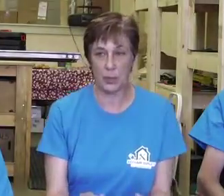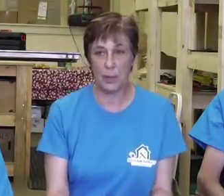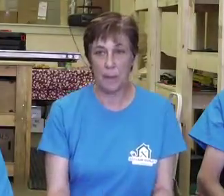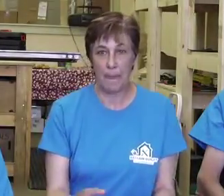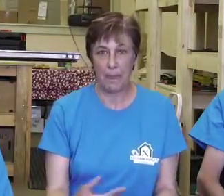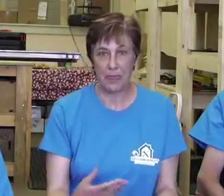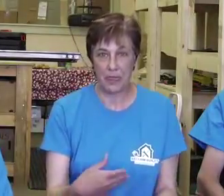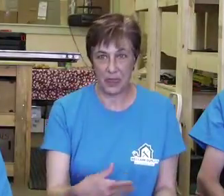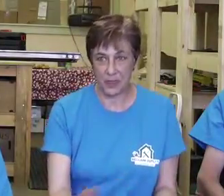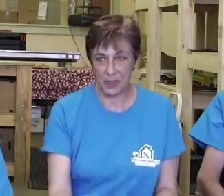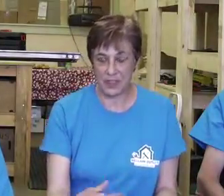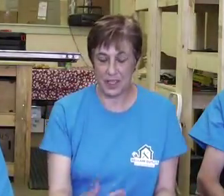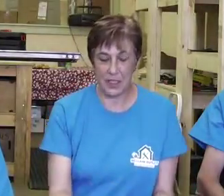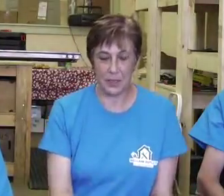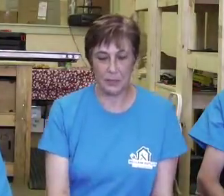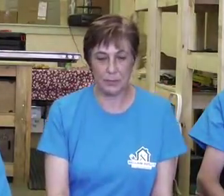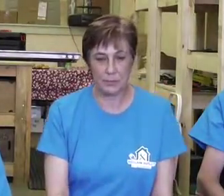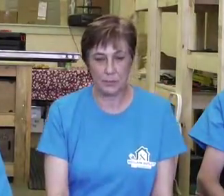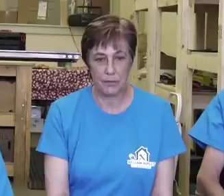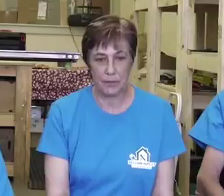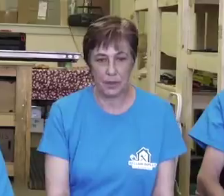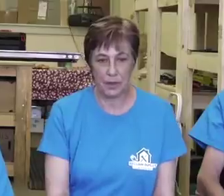partnership. There's